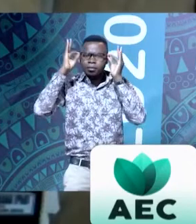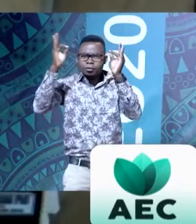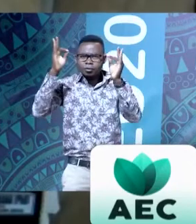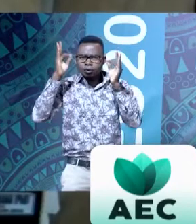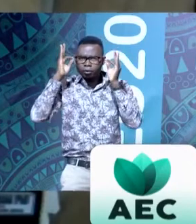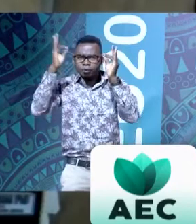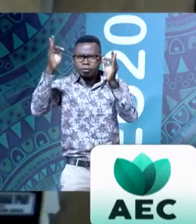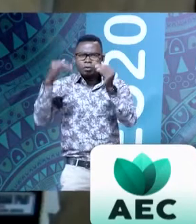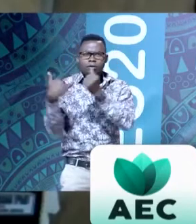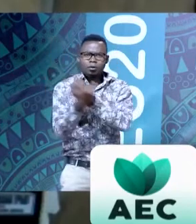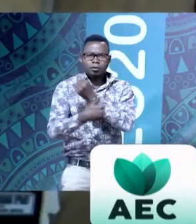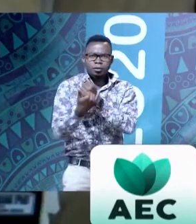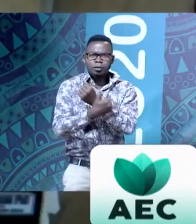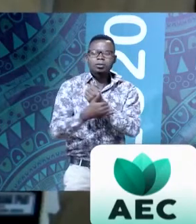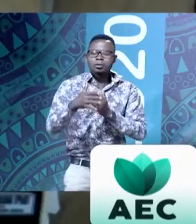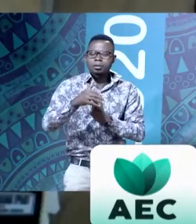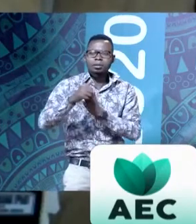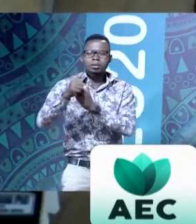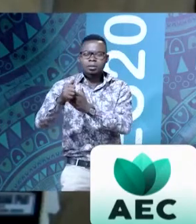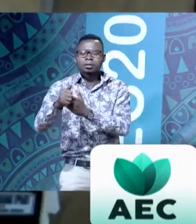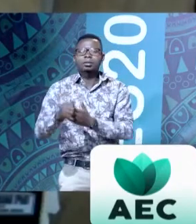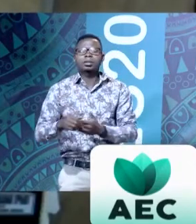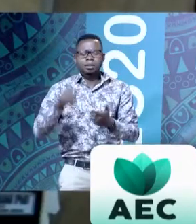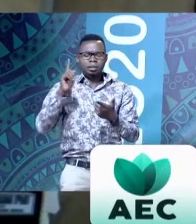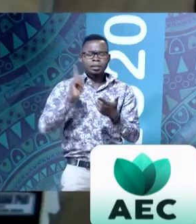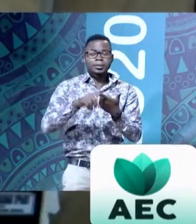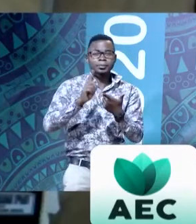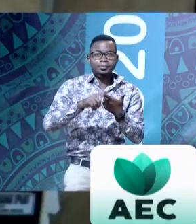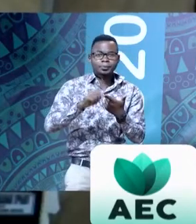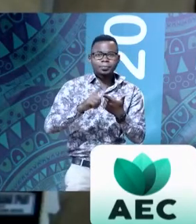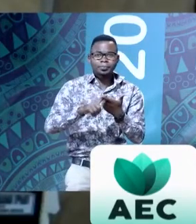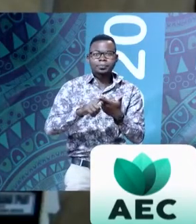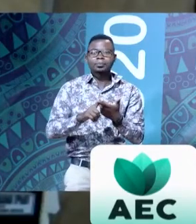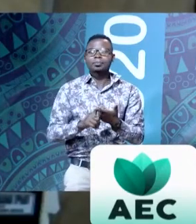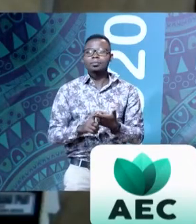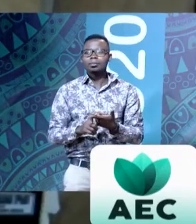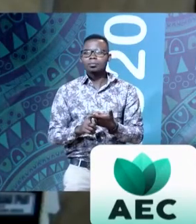their countries. That is one. Again,